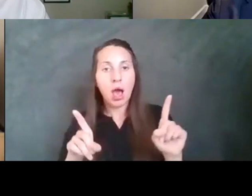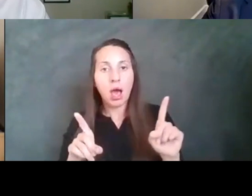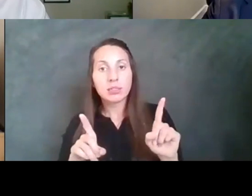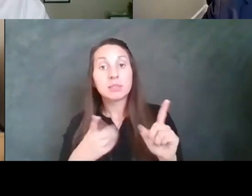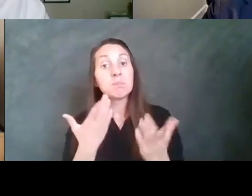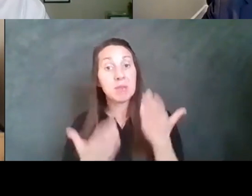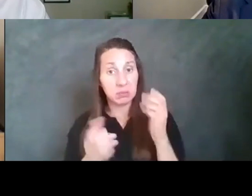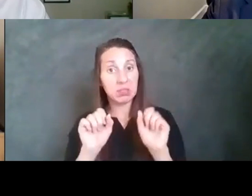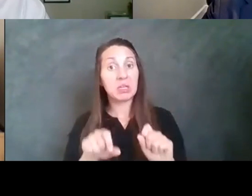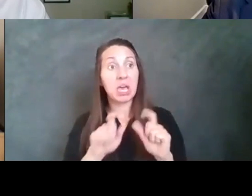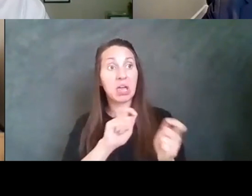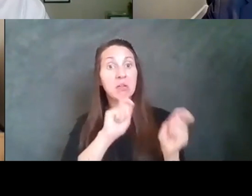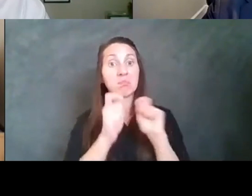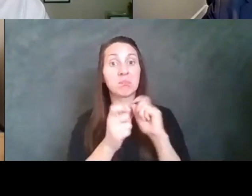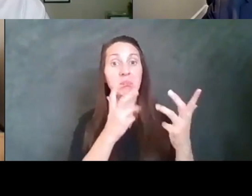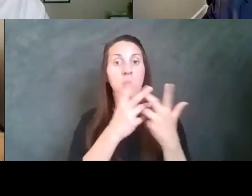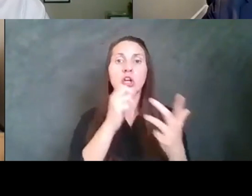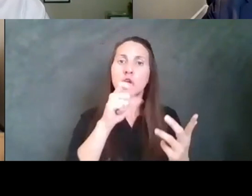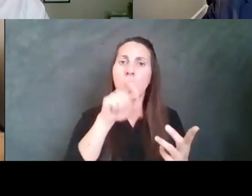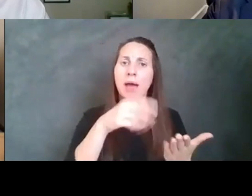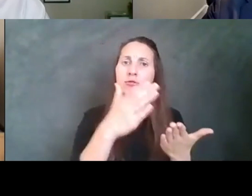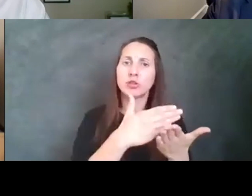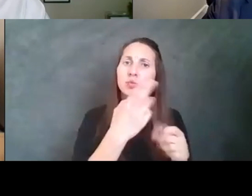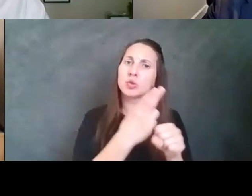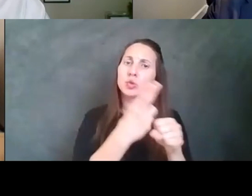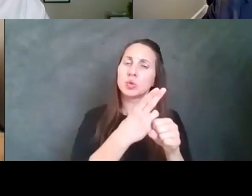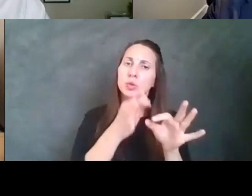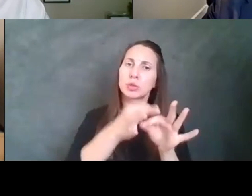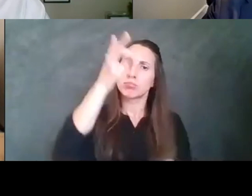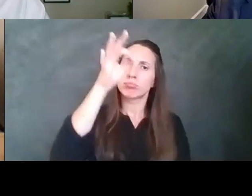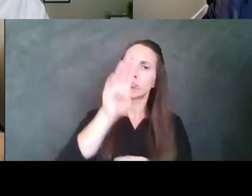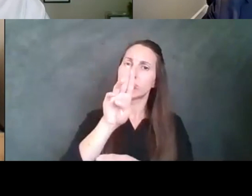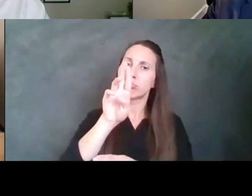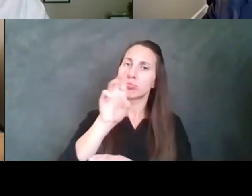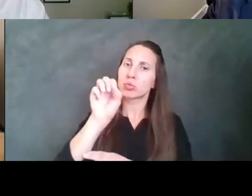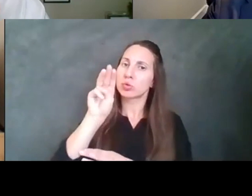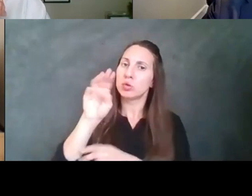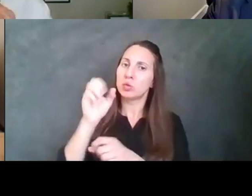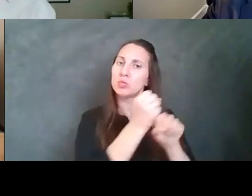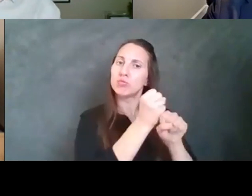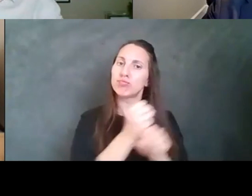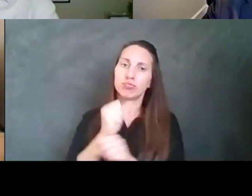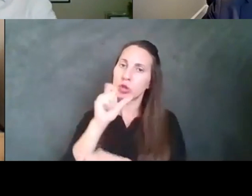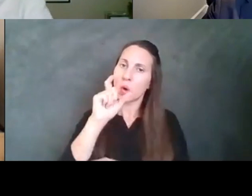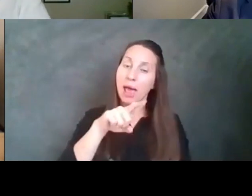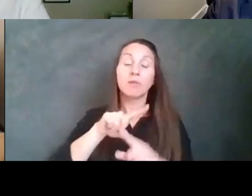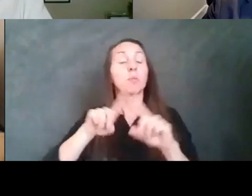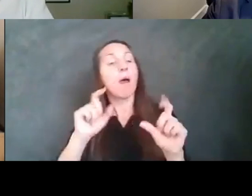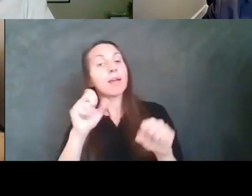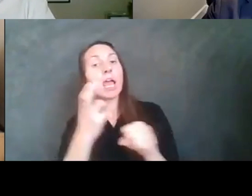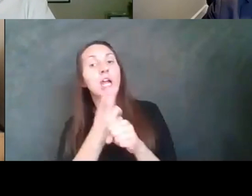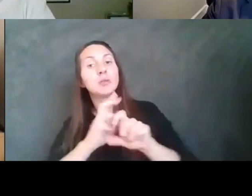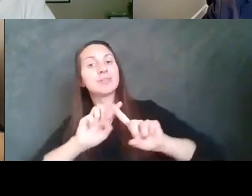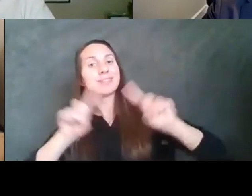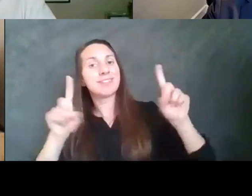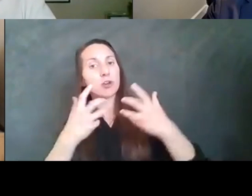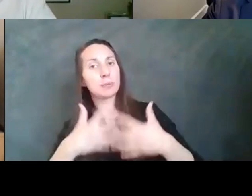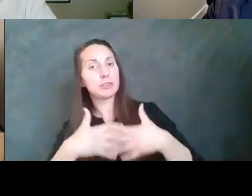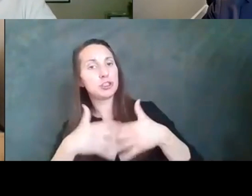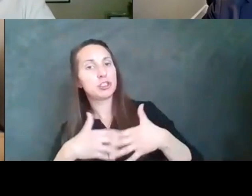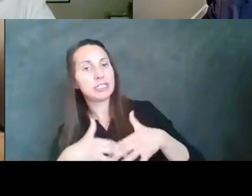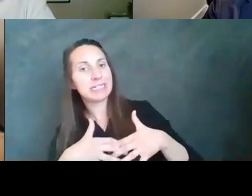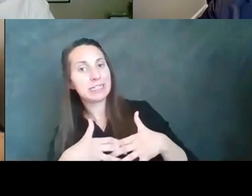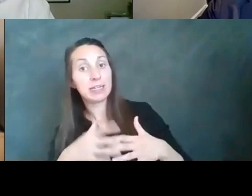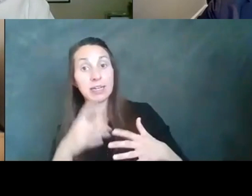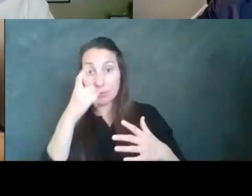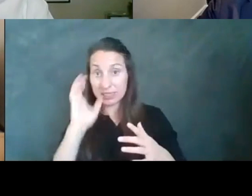broom, but they can instead sweep with a different machine that they have that allows them to sweep, because our goal is a swept